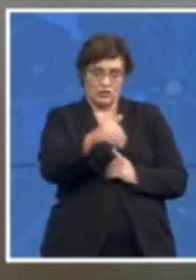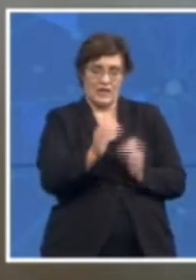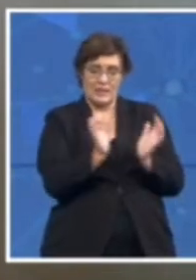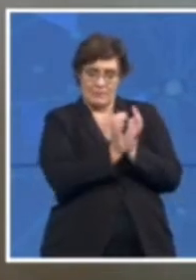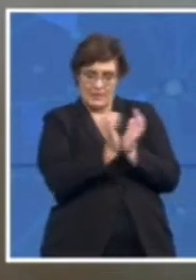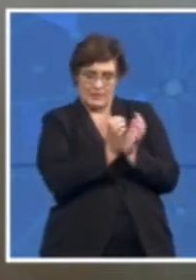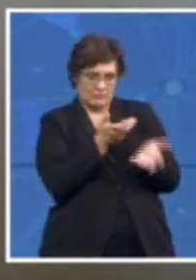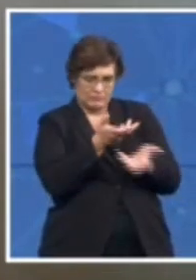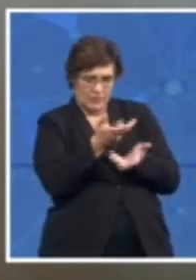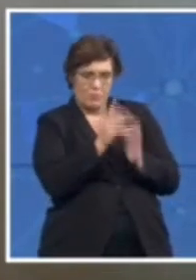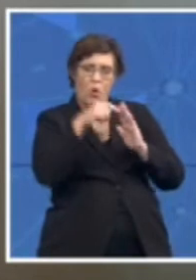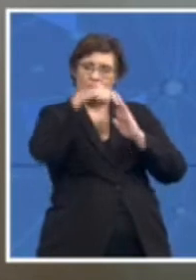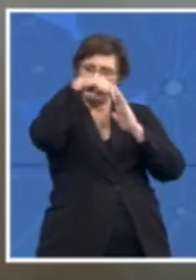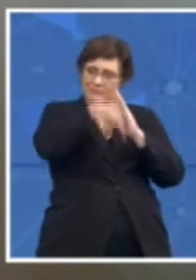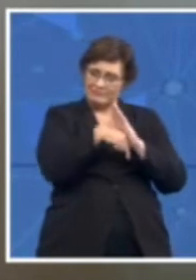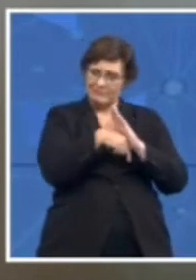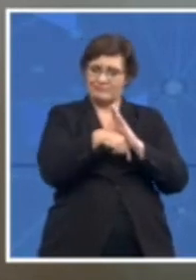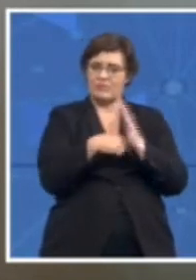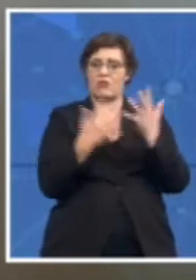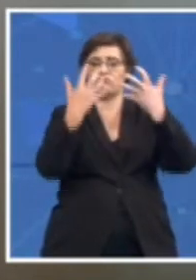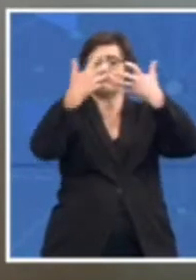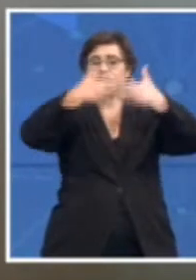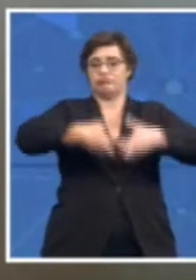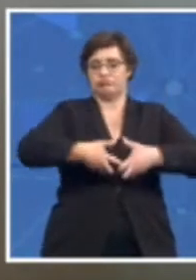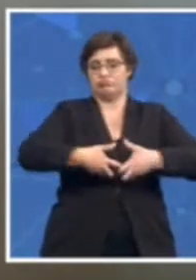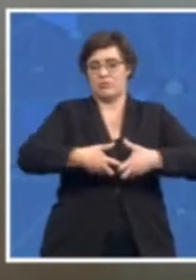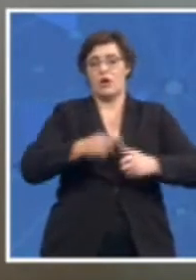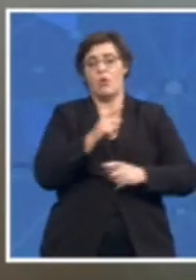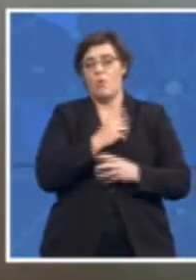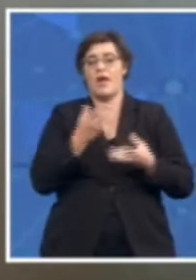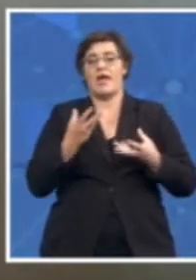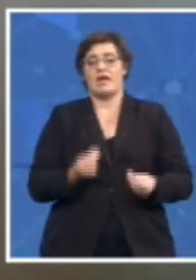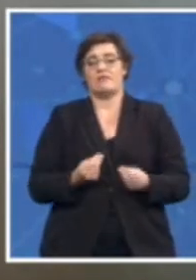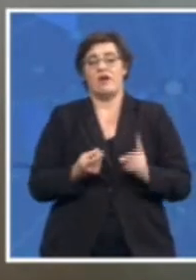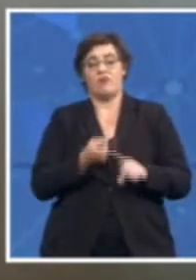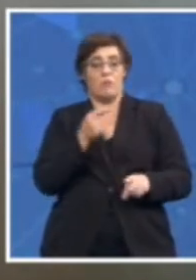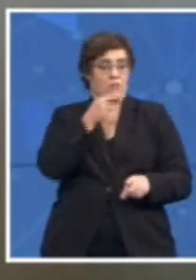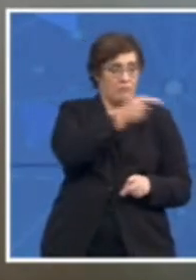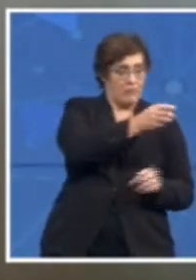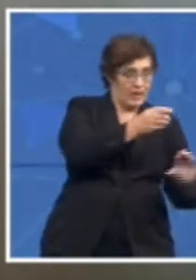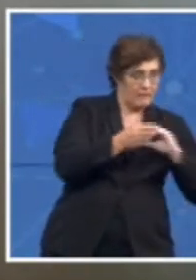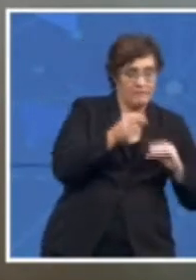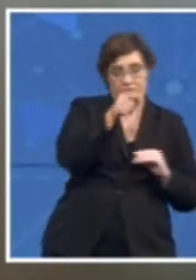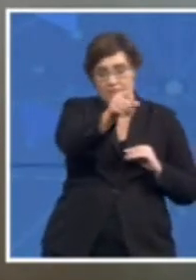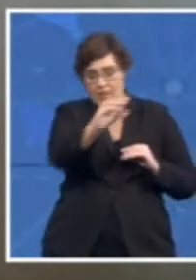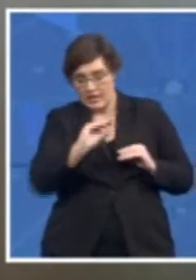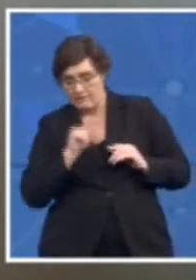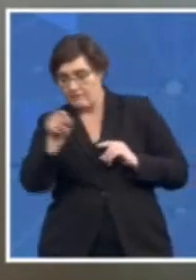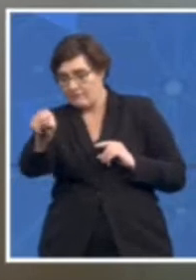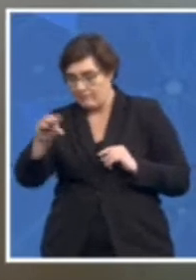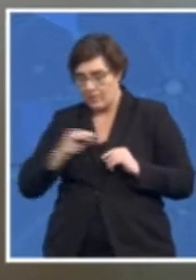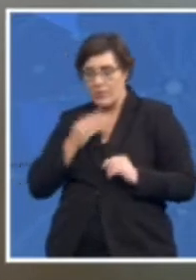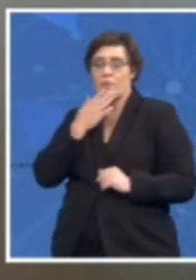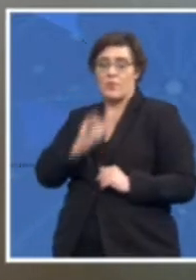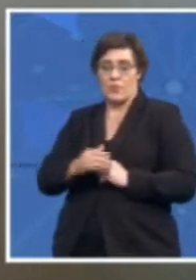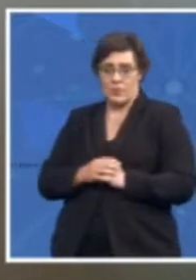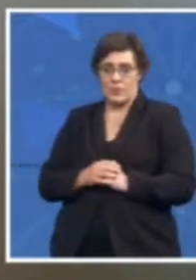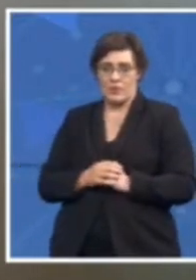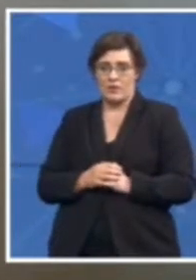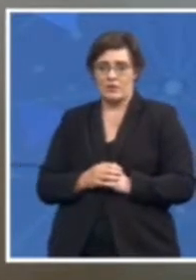reconciliation on what we've got from whom, so that it's out in the open and there are